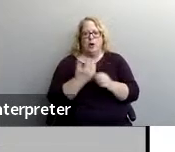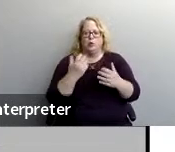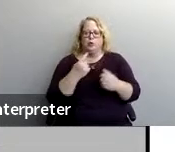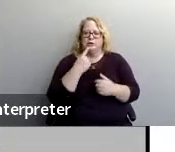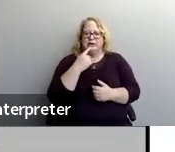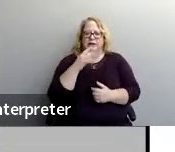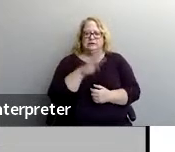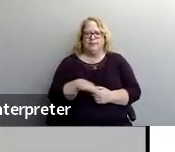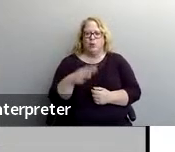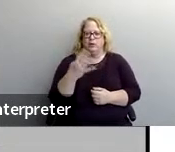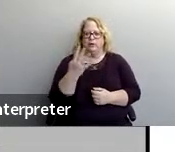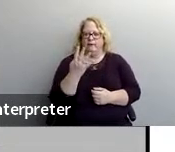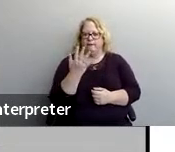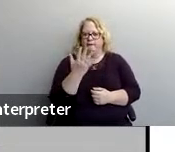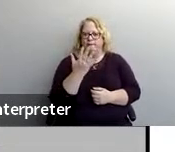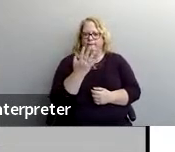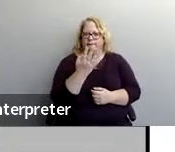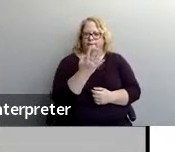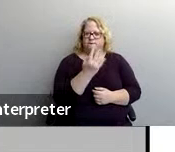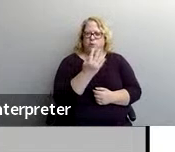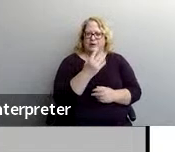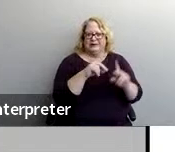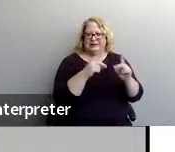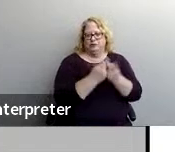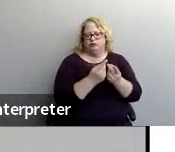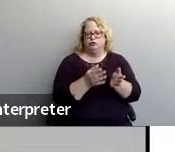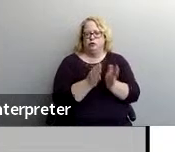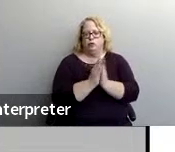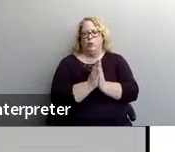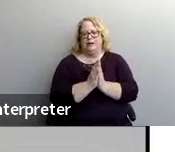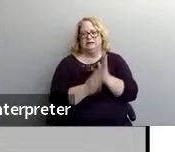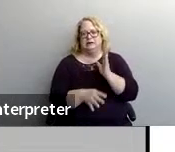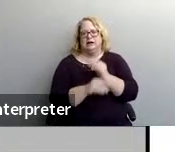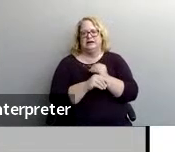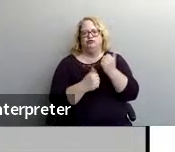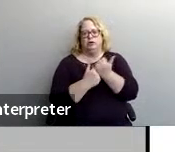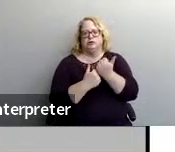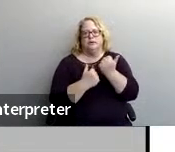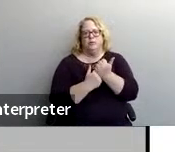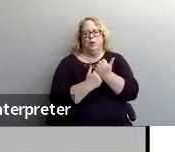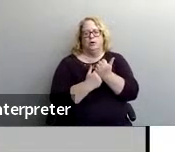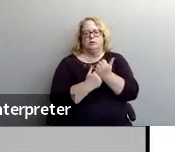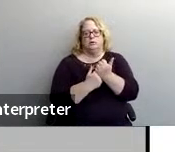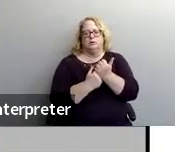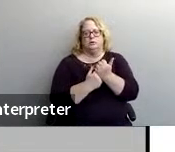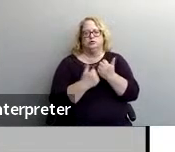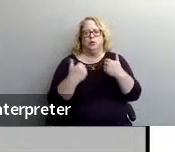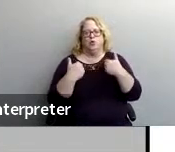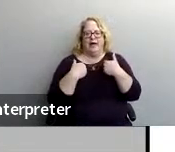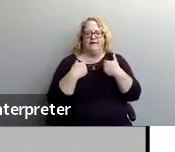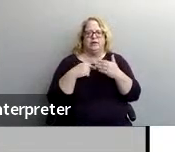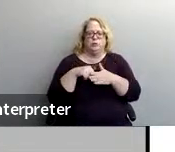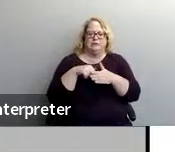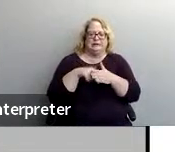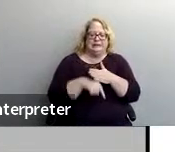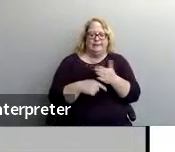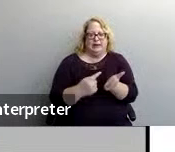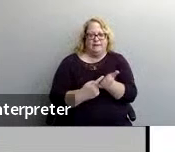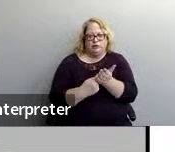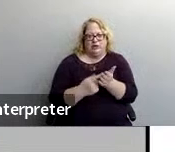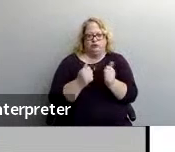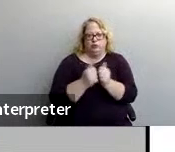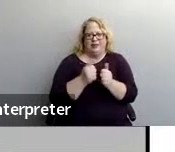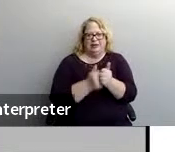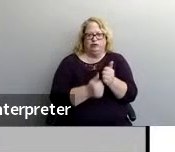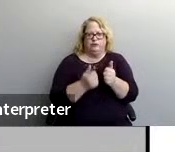want to say it's about 14 out of the 22 districts that are requesting additional support. And so we're having those deep conversations with